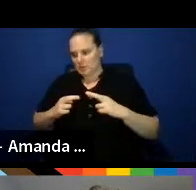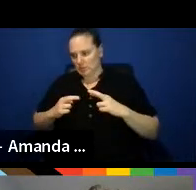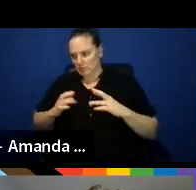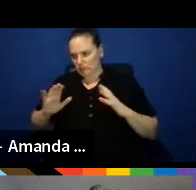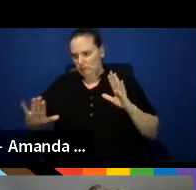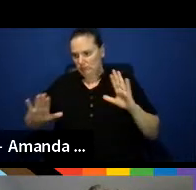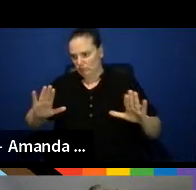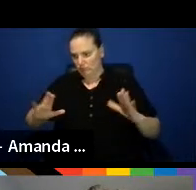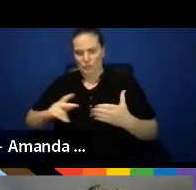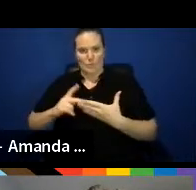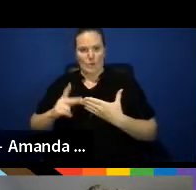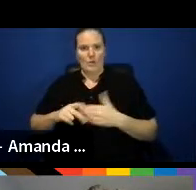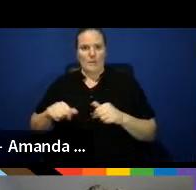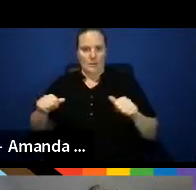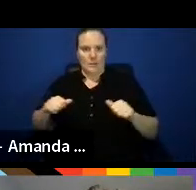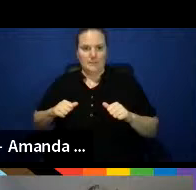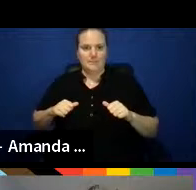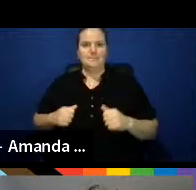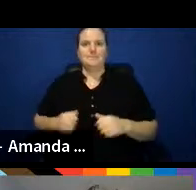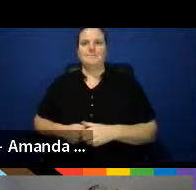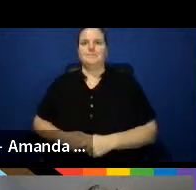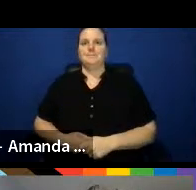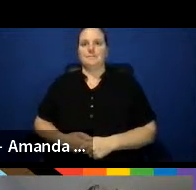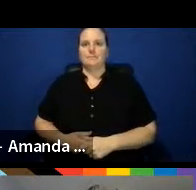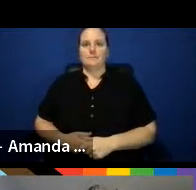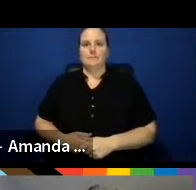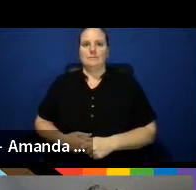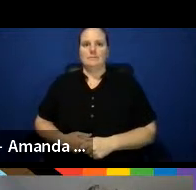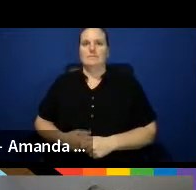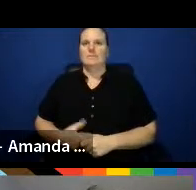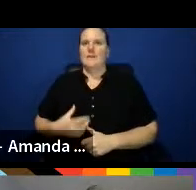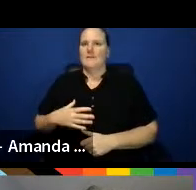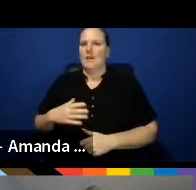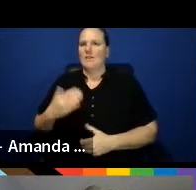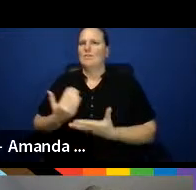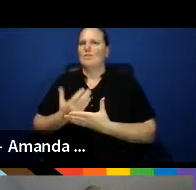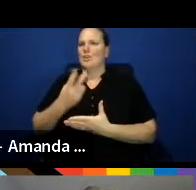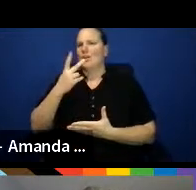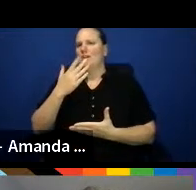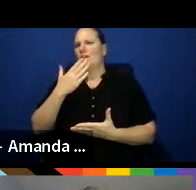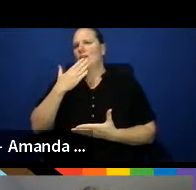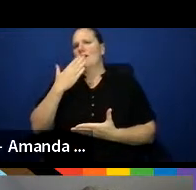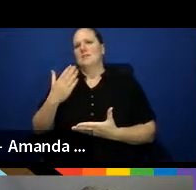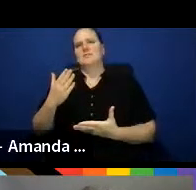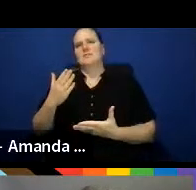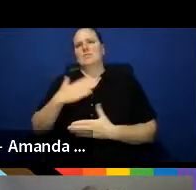in the program area. Okay, I'll take a fresh look. Thanks a lot, Chris. I appreciate that.